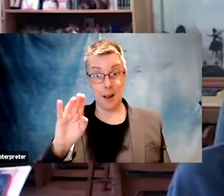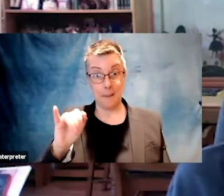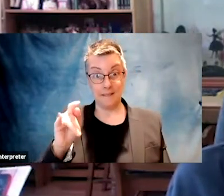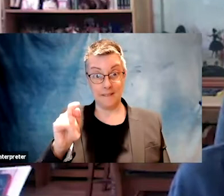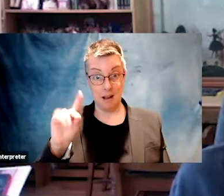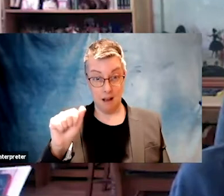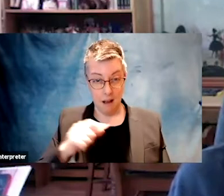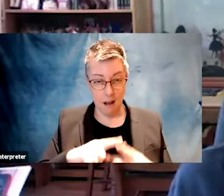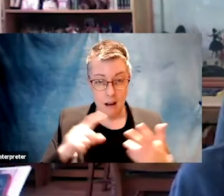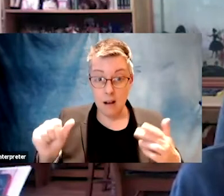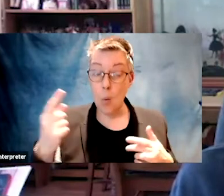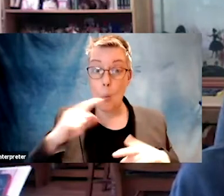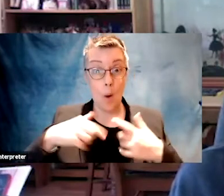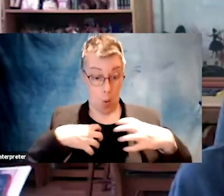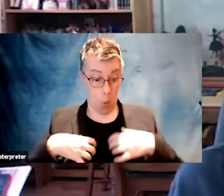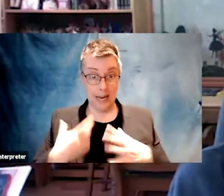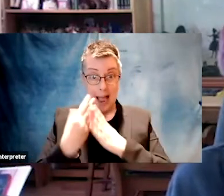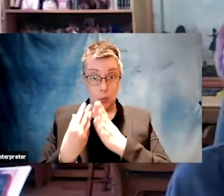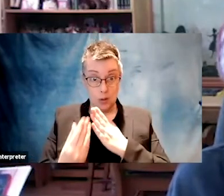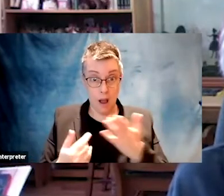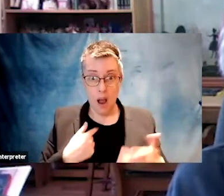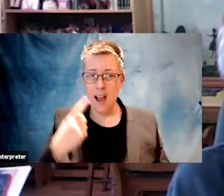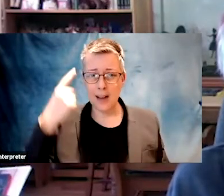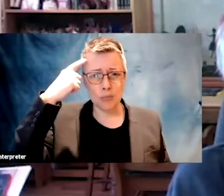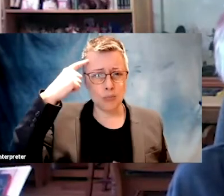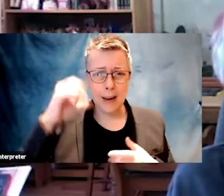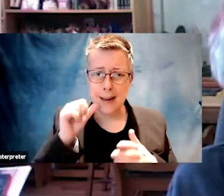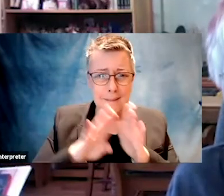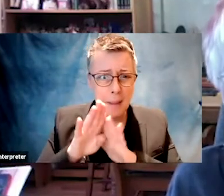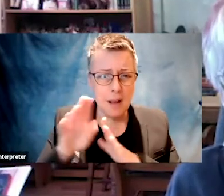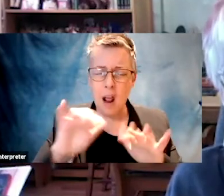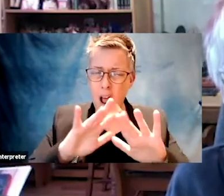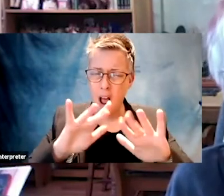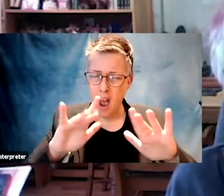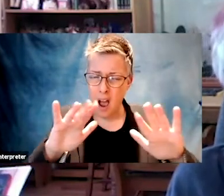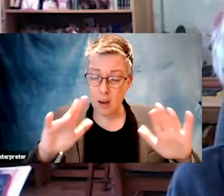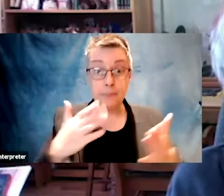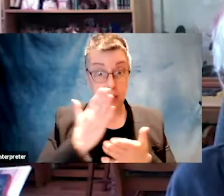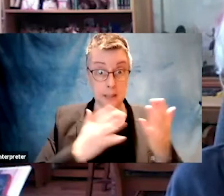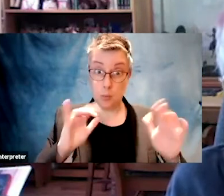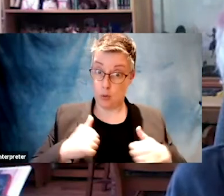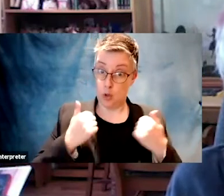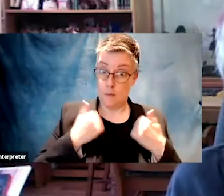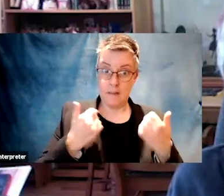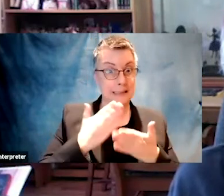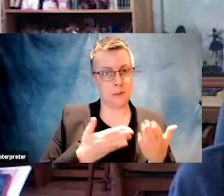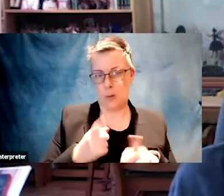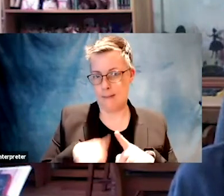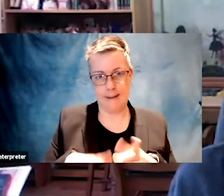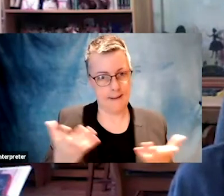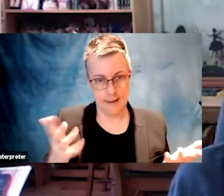and encephaly where the brain doesn't develop a whole lot of different things. Some things are survivable and some things are not.